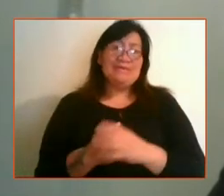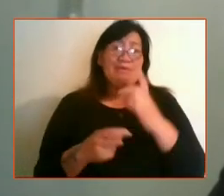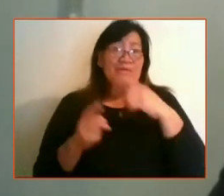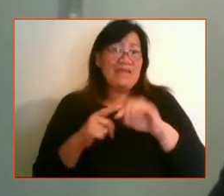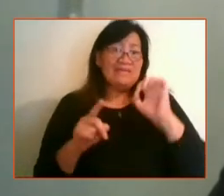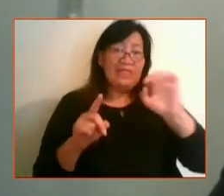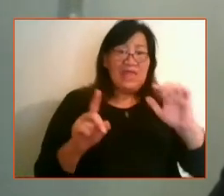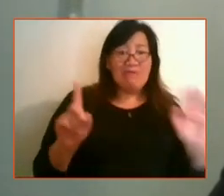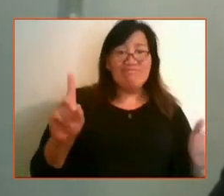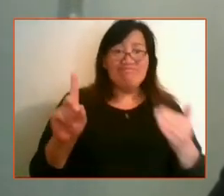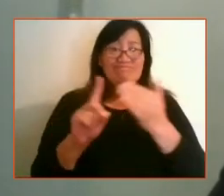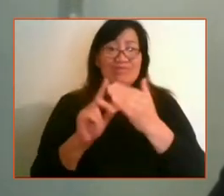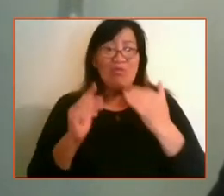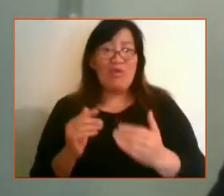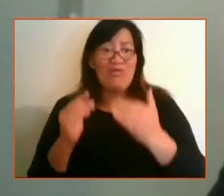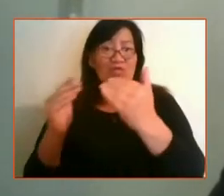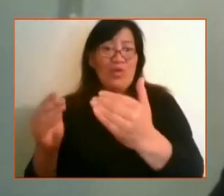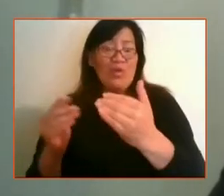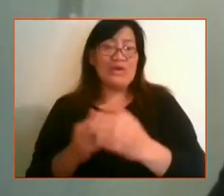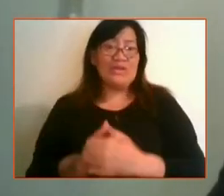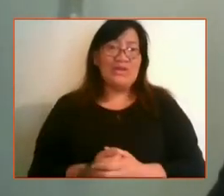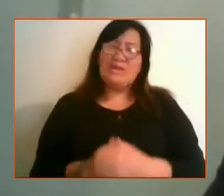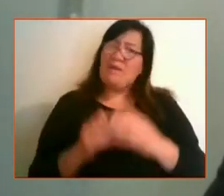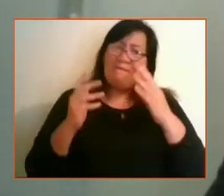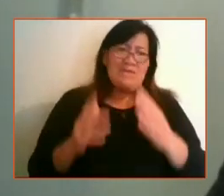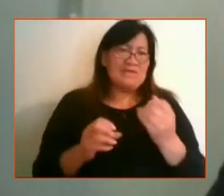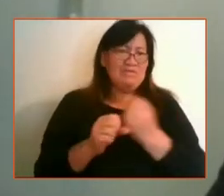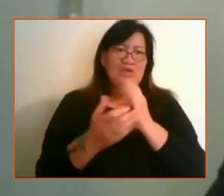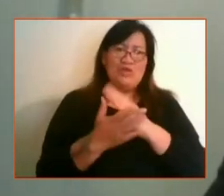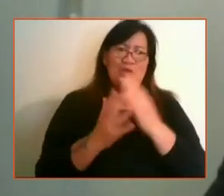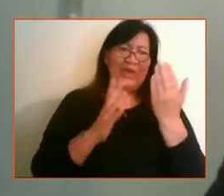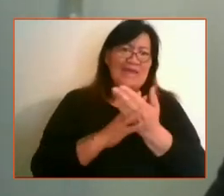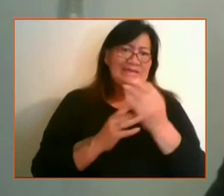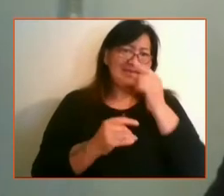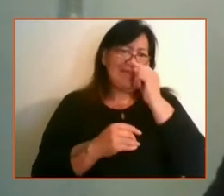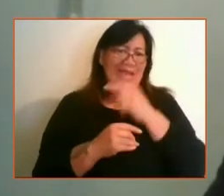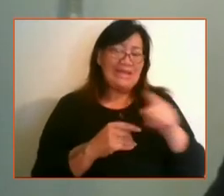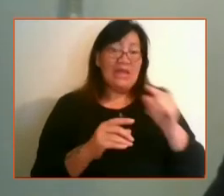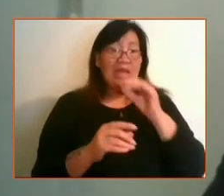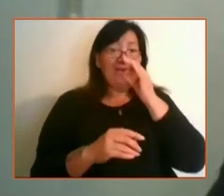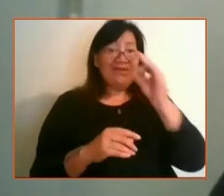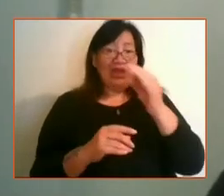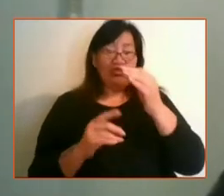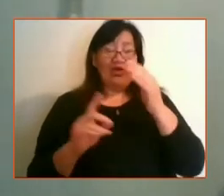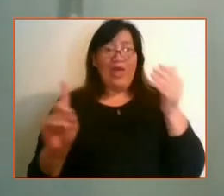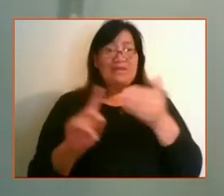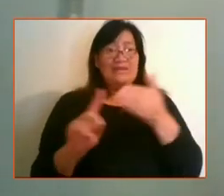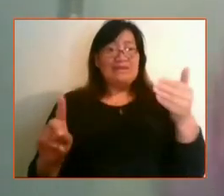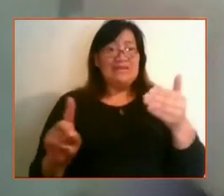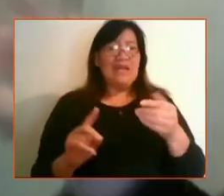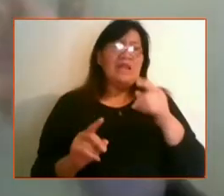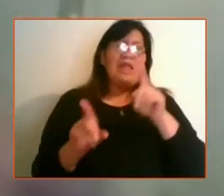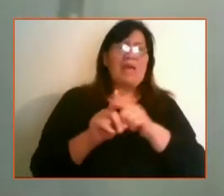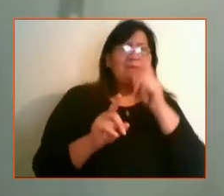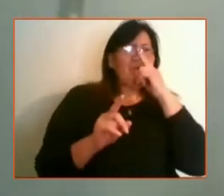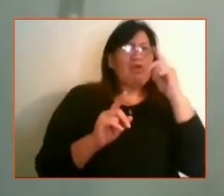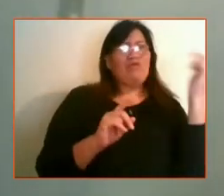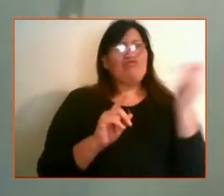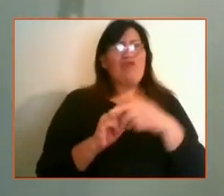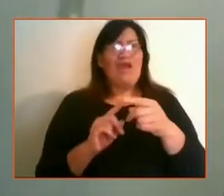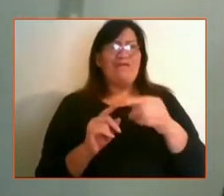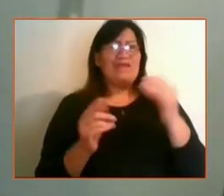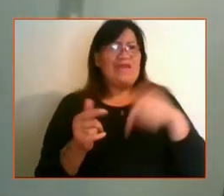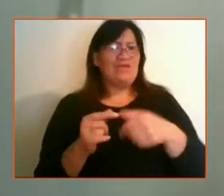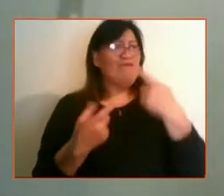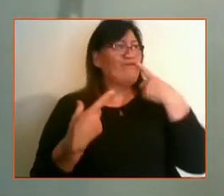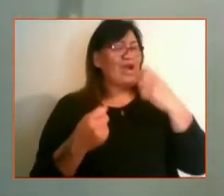moving forward. And so they must have access to it. National identity, well, people don't come to New Zealand to get a taste of Europe.